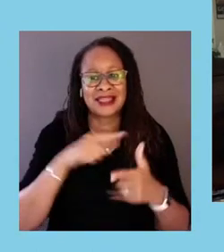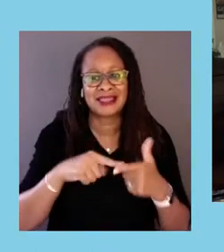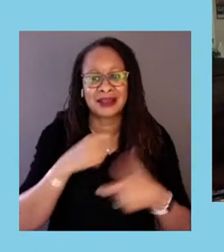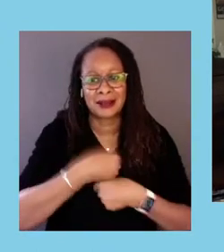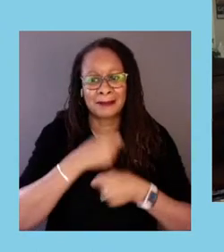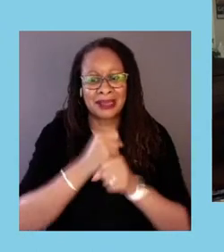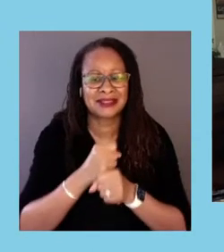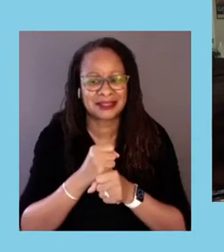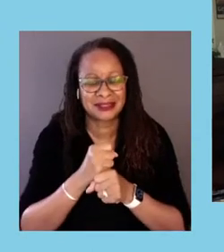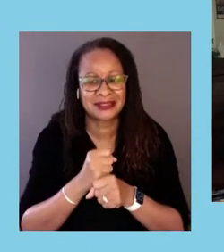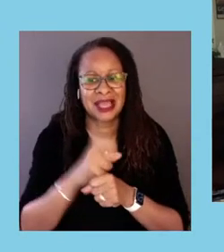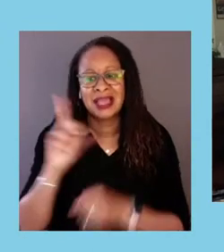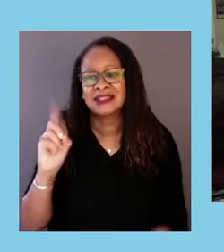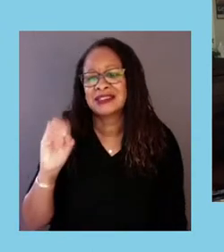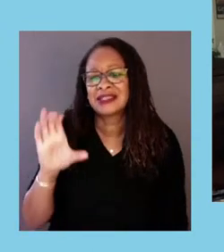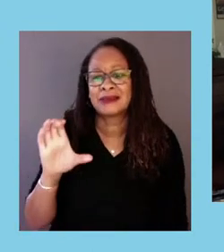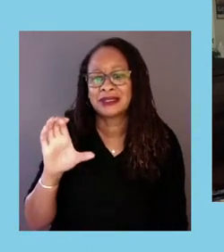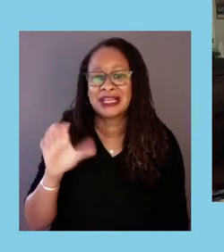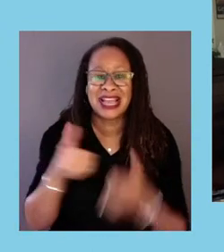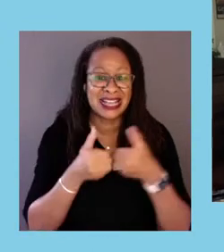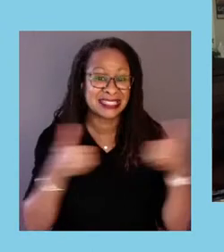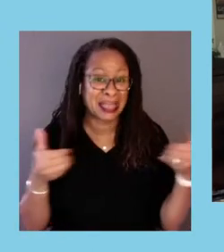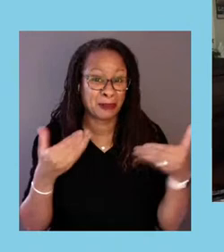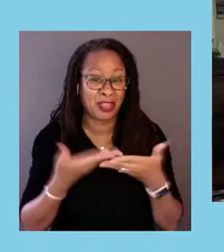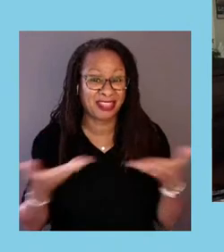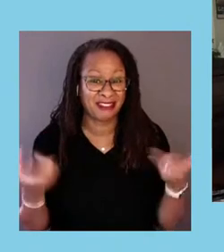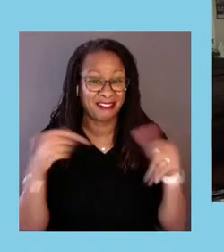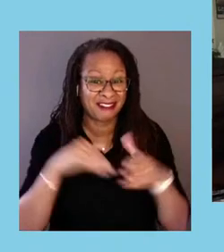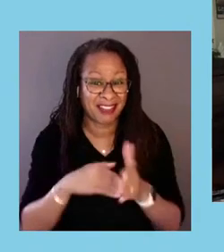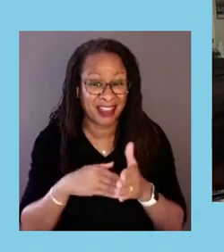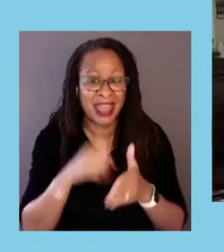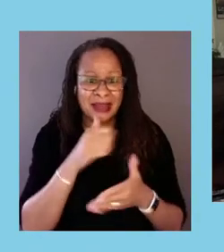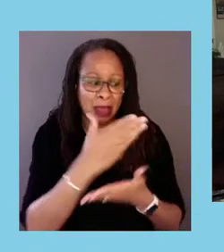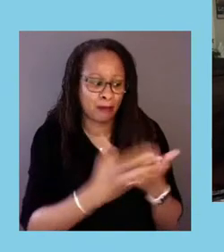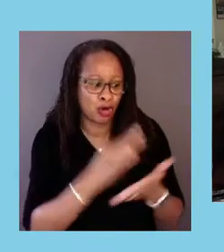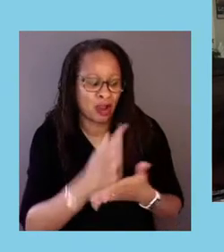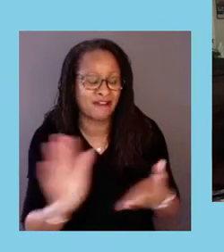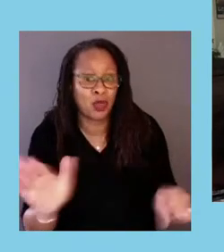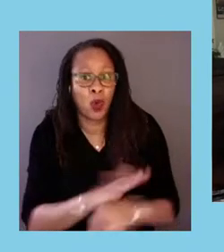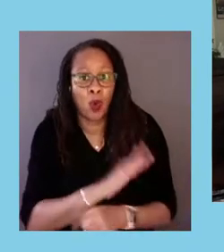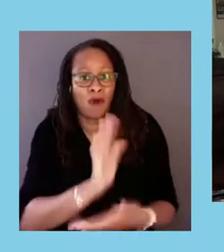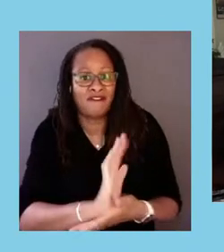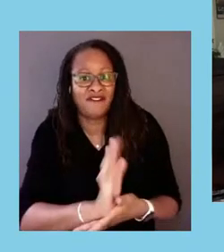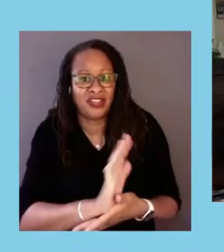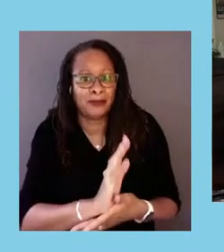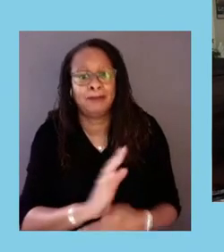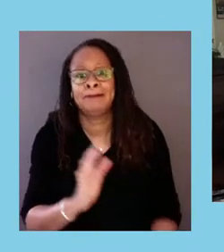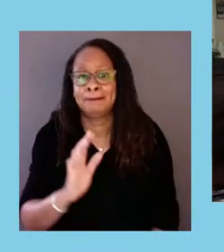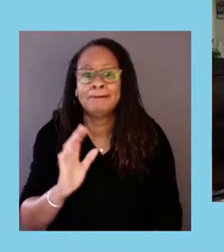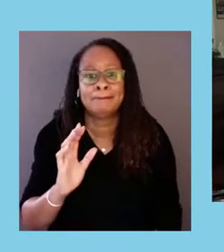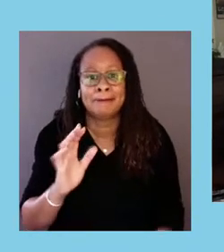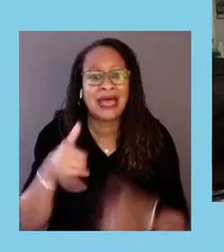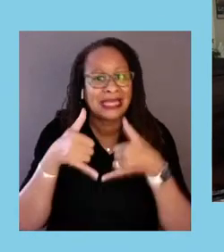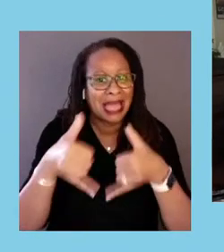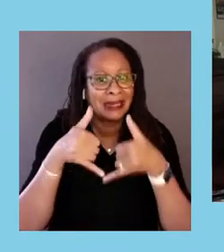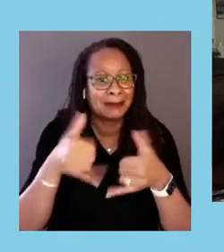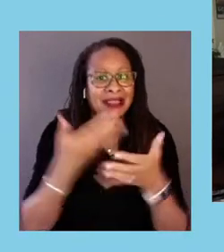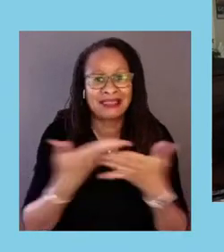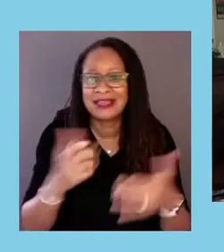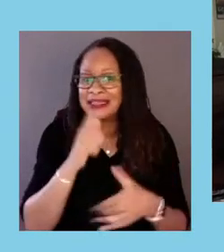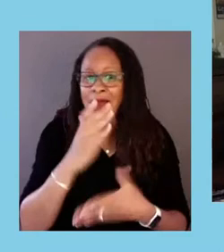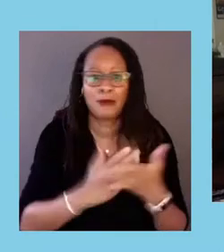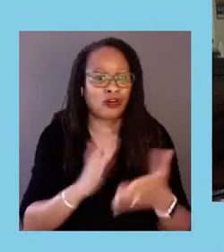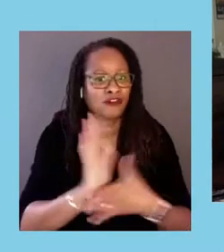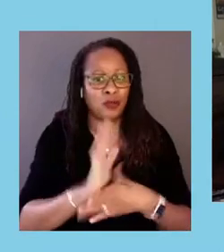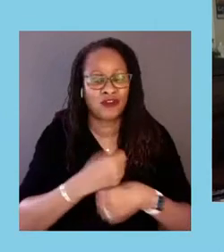it makes documentary a separate thing again, and not part of the entire Academy, part of movie making. Right. I mean,